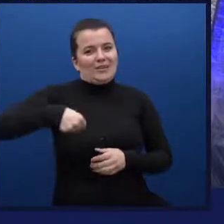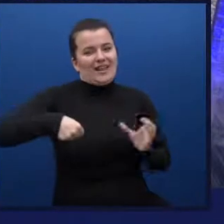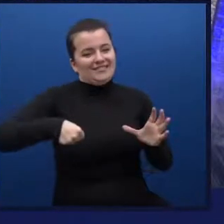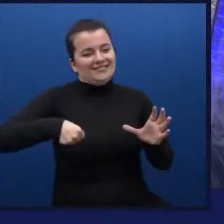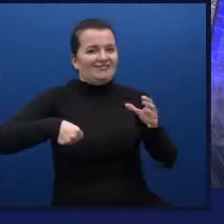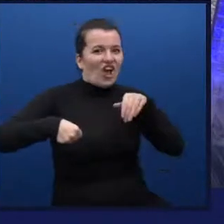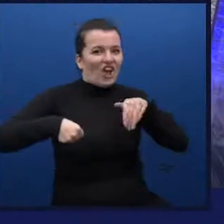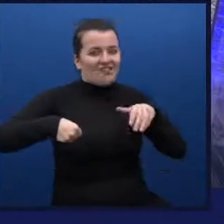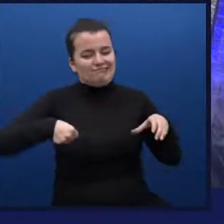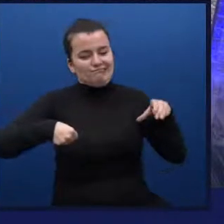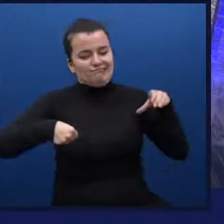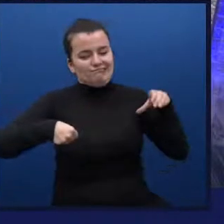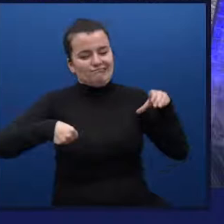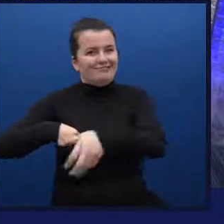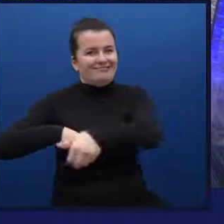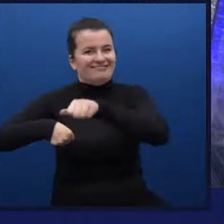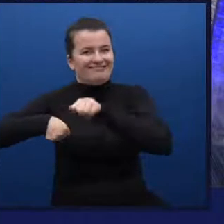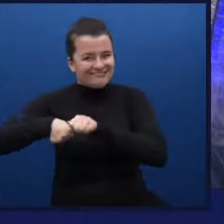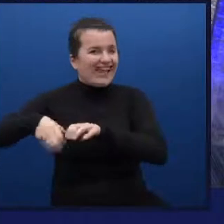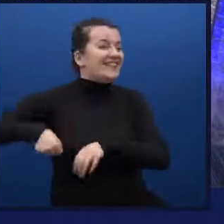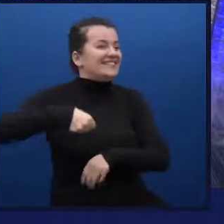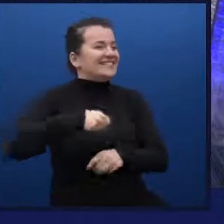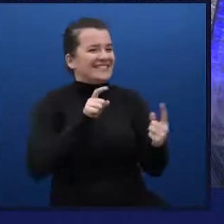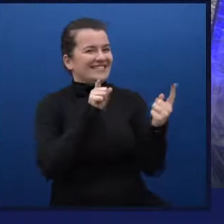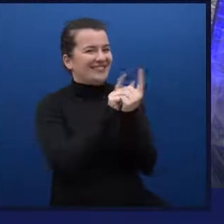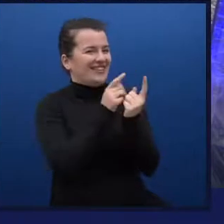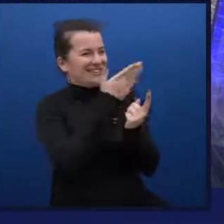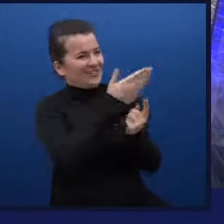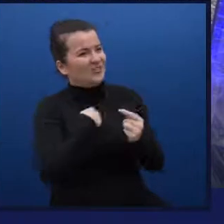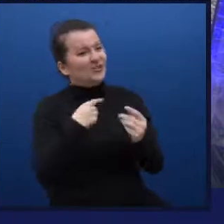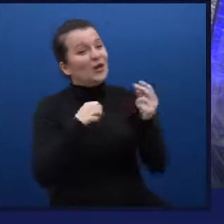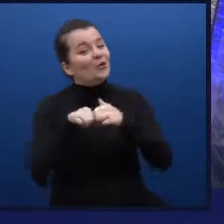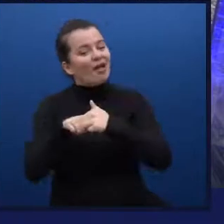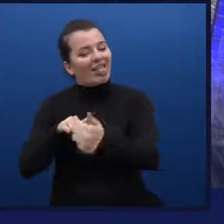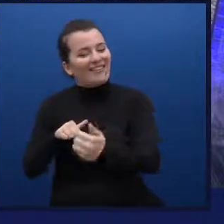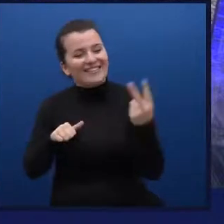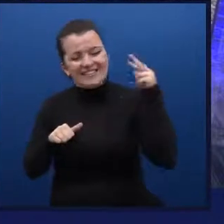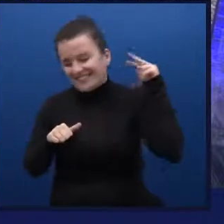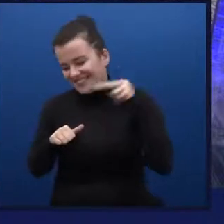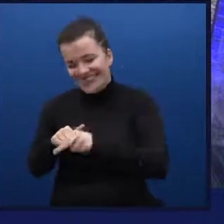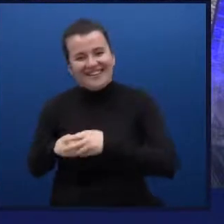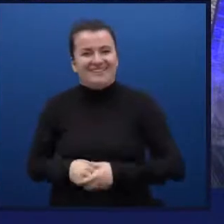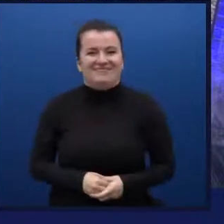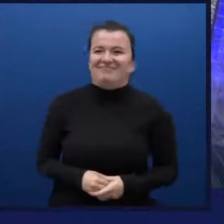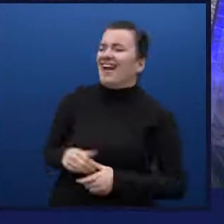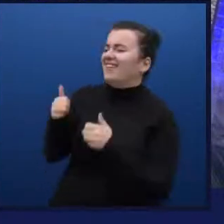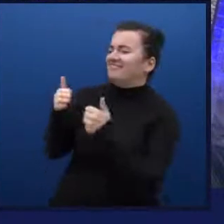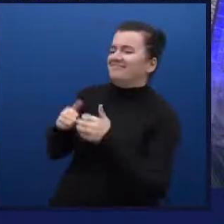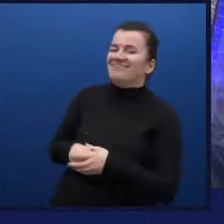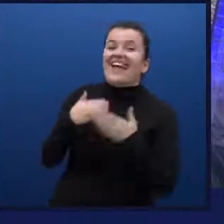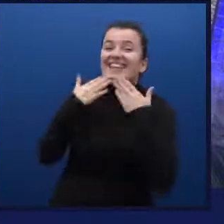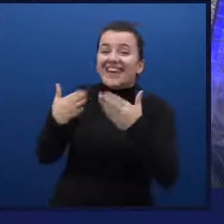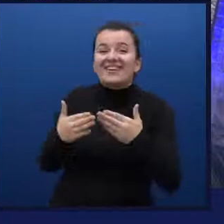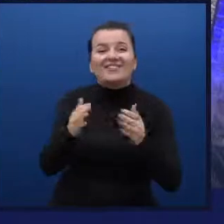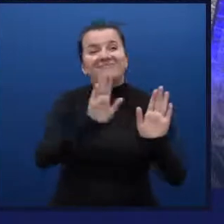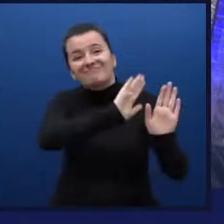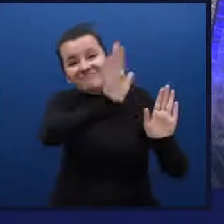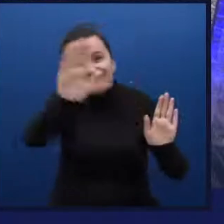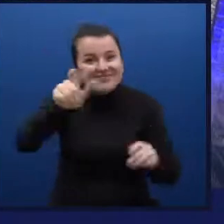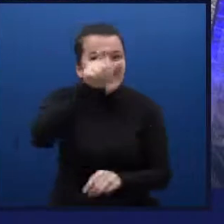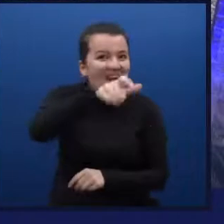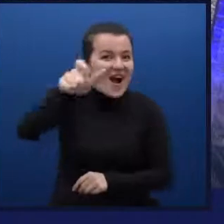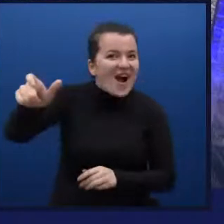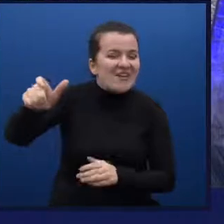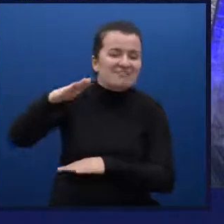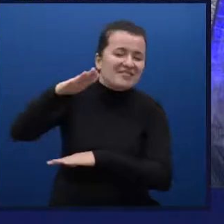visit you. Oh, yeah. That would be awesome. Well, thank you very much. Everyone, have a nice